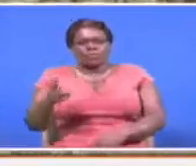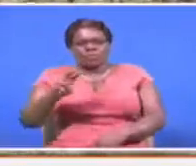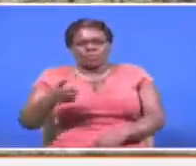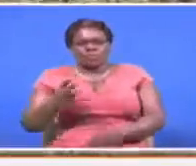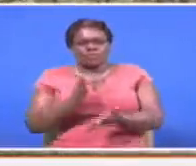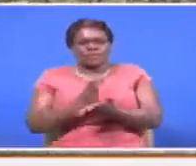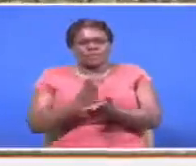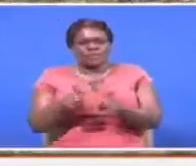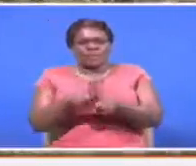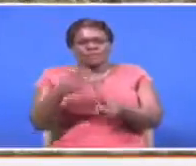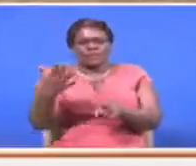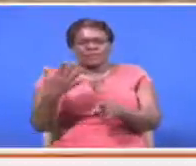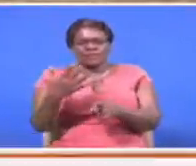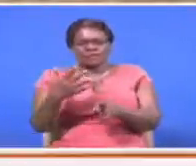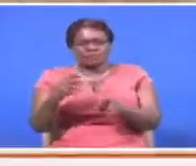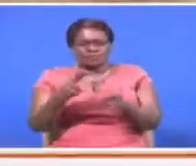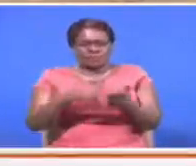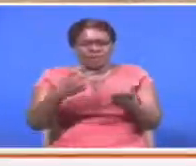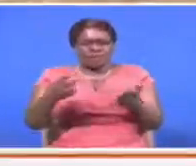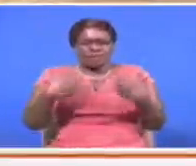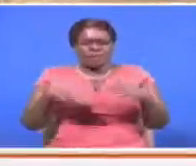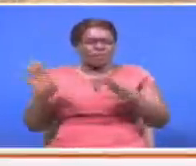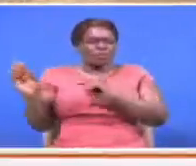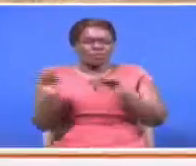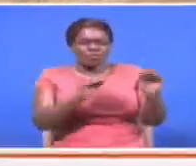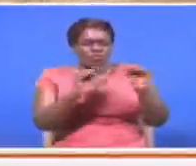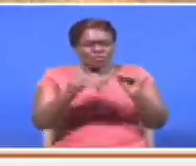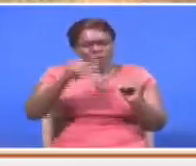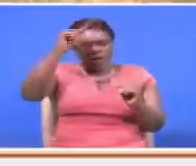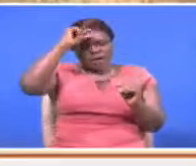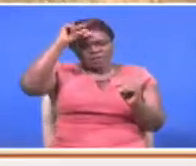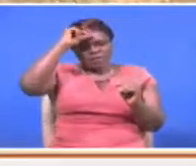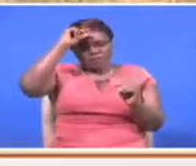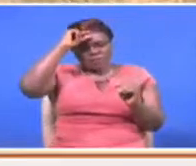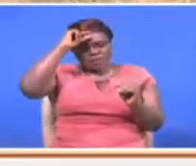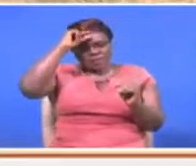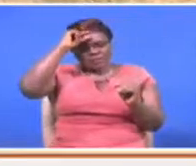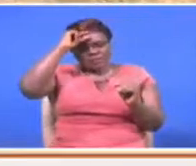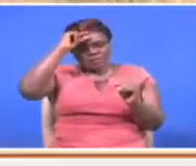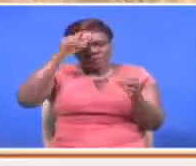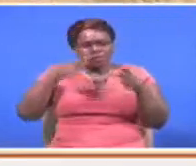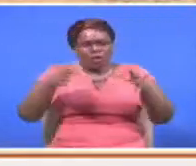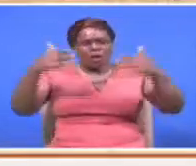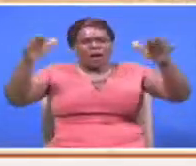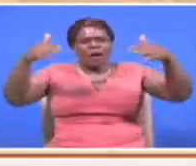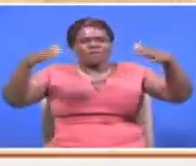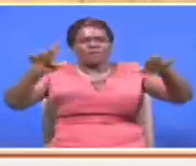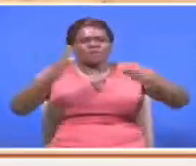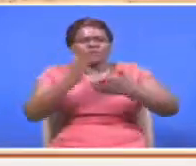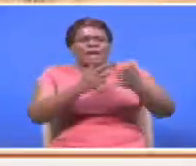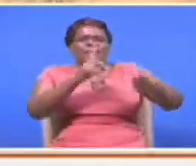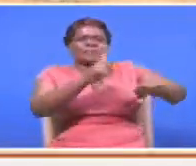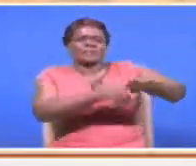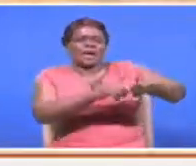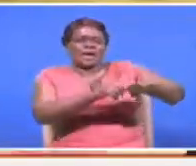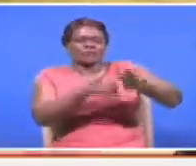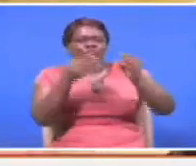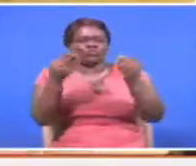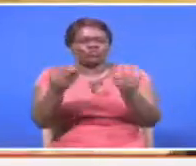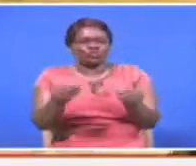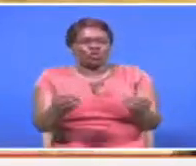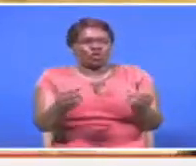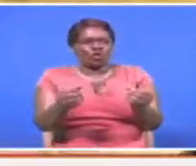even property, as well as displacement. The government has had to impose curfews in some areas to